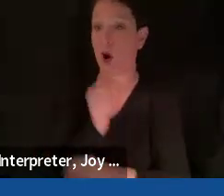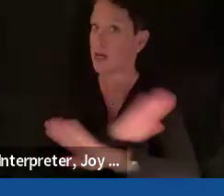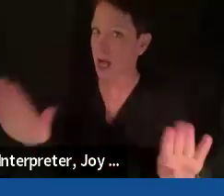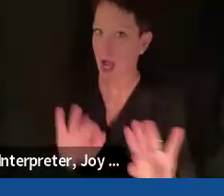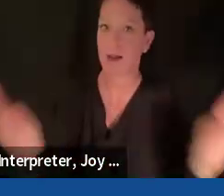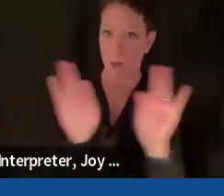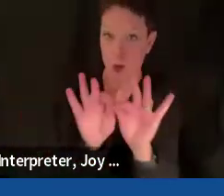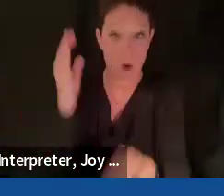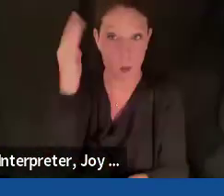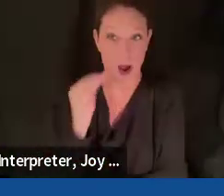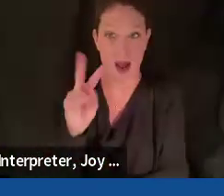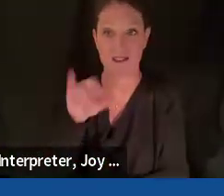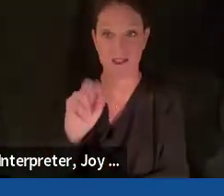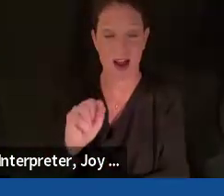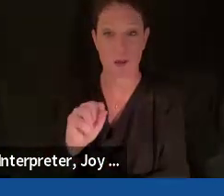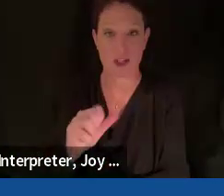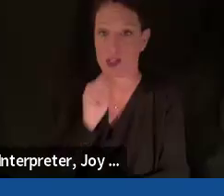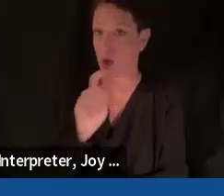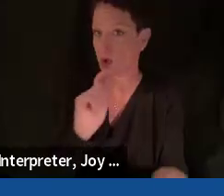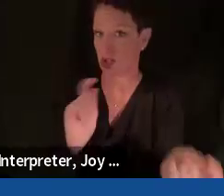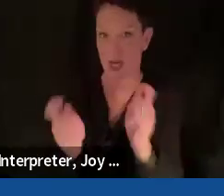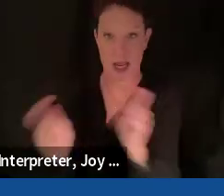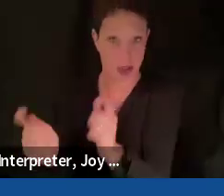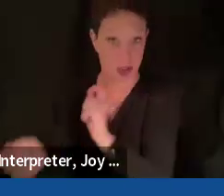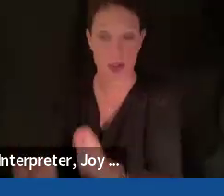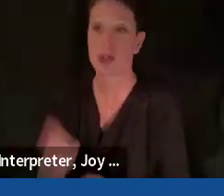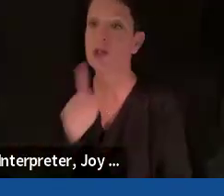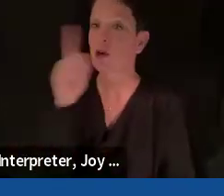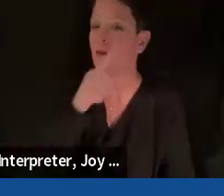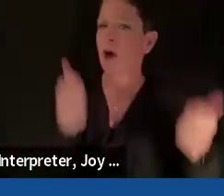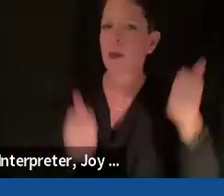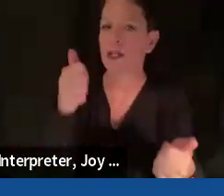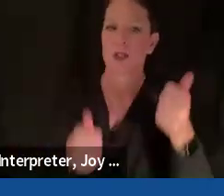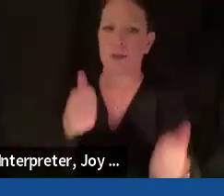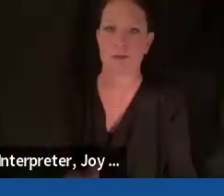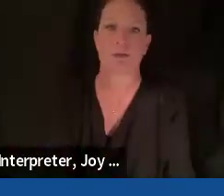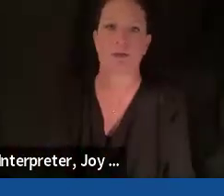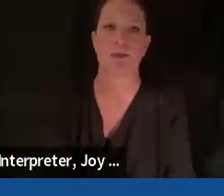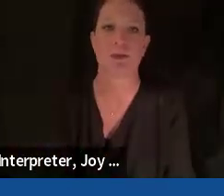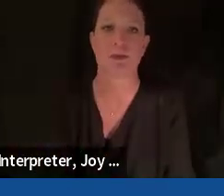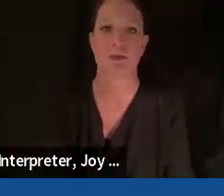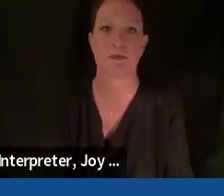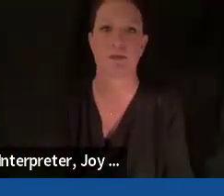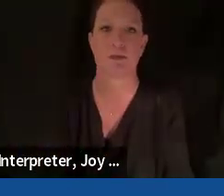important because viruses do not change. Is this true or false?